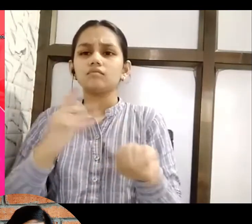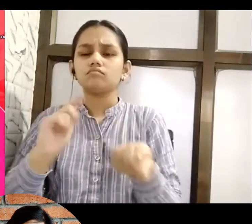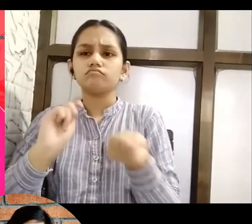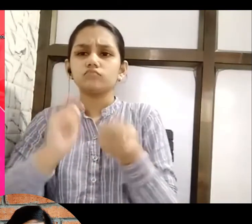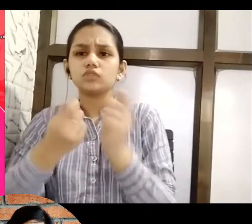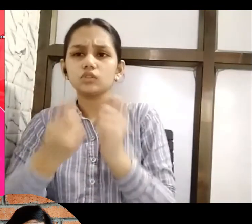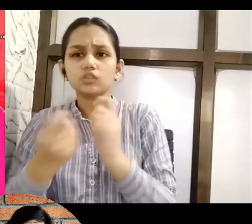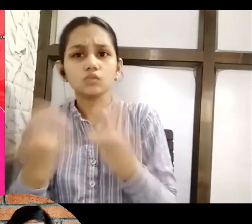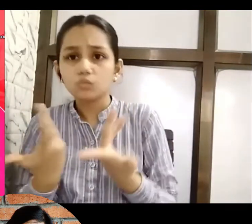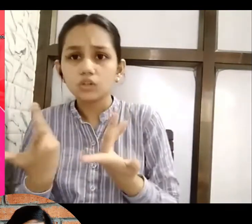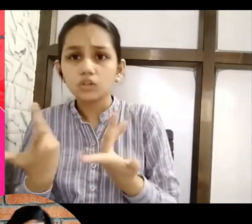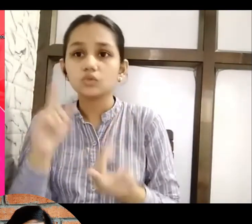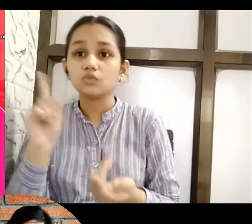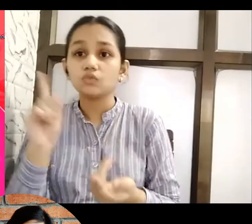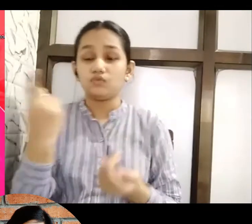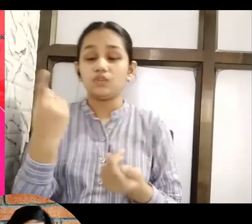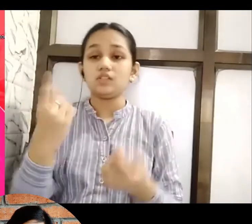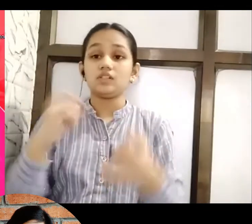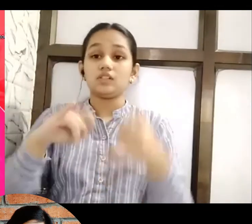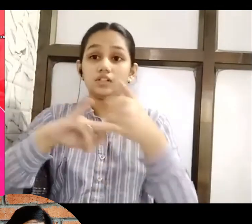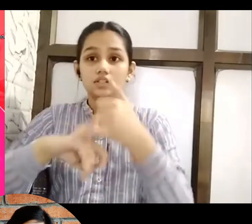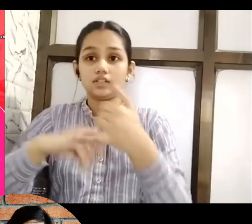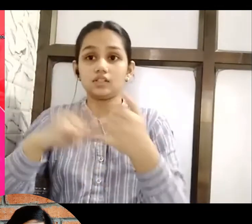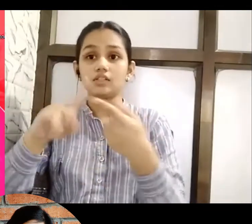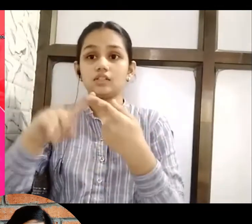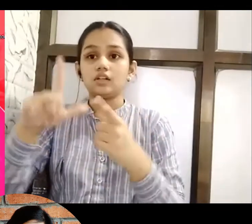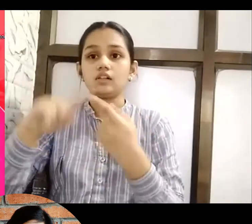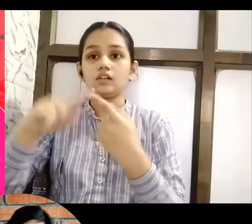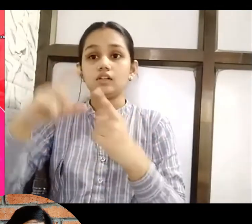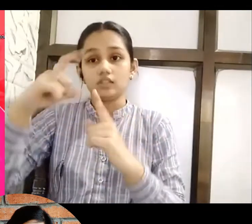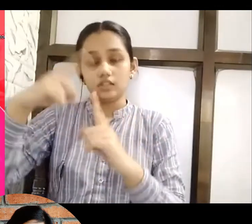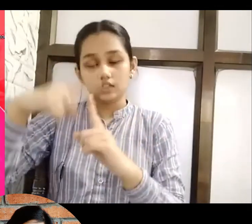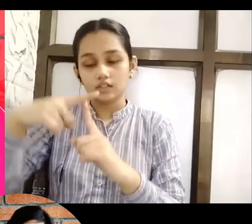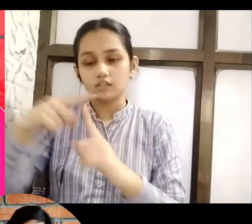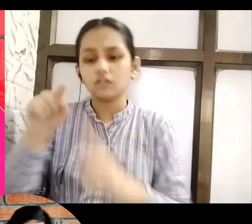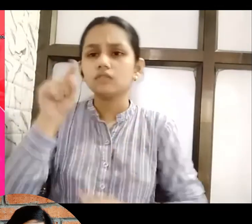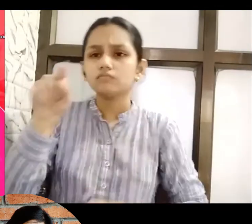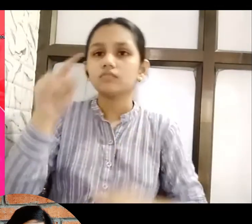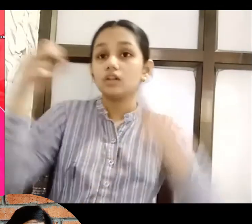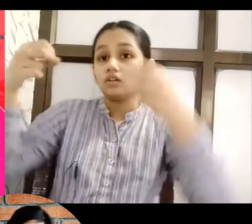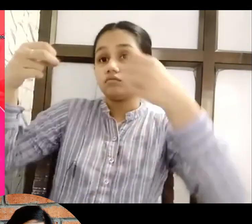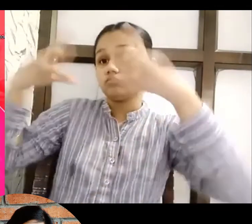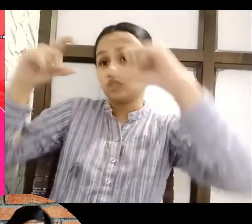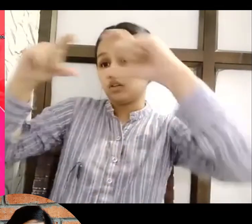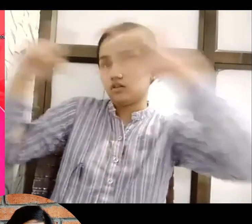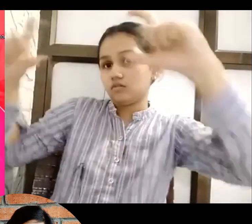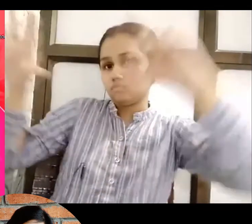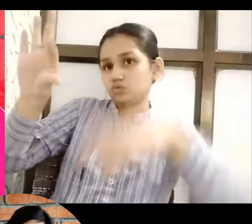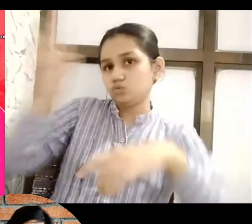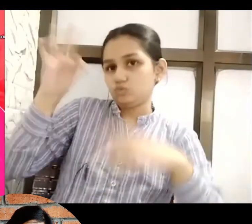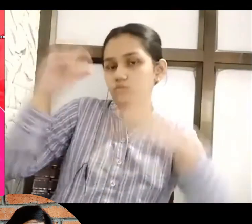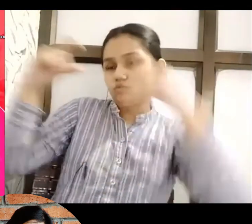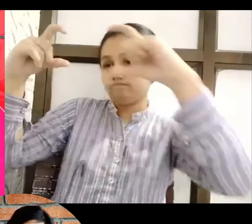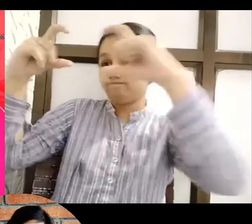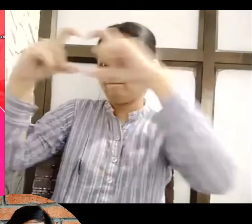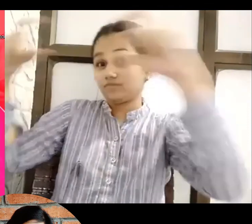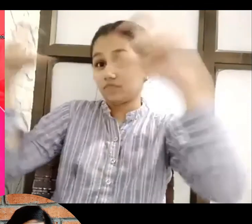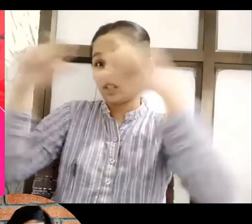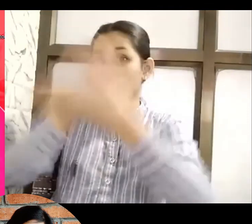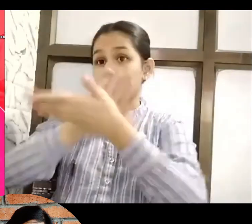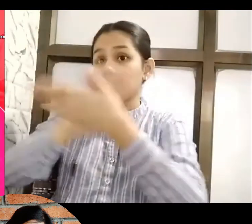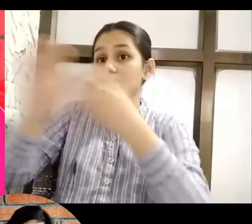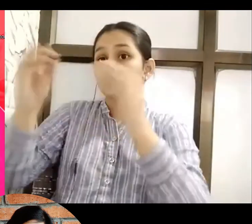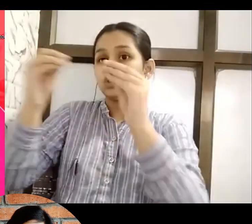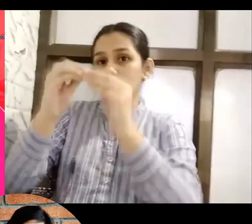selection, right? If I say happy birthday Poonam, I can go here, give it a space and type happy birthday